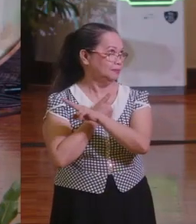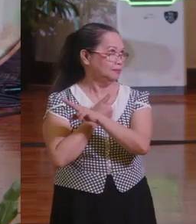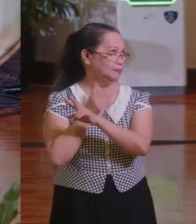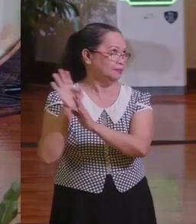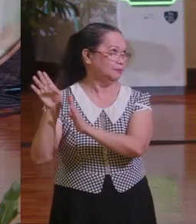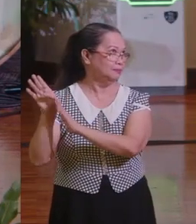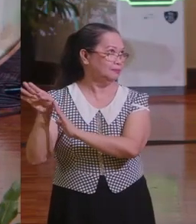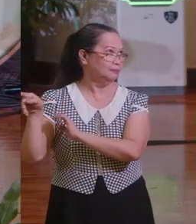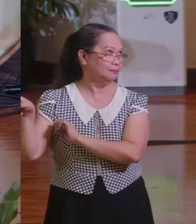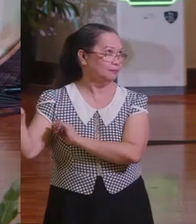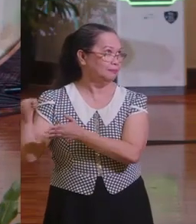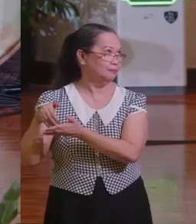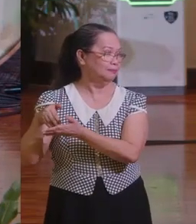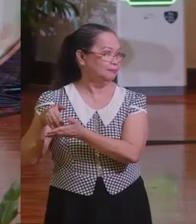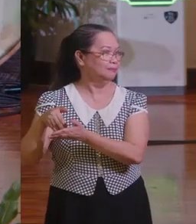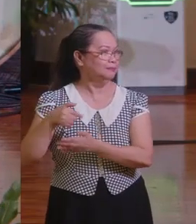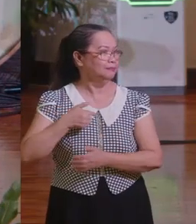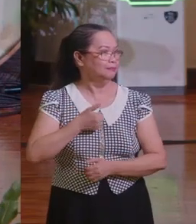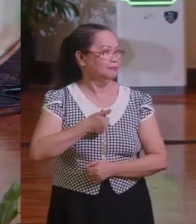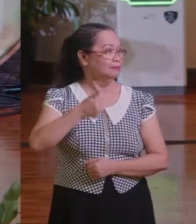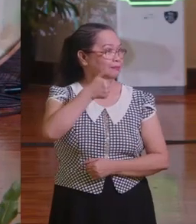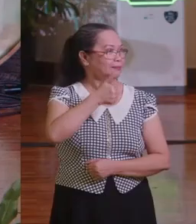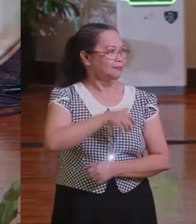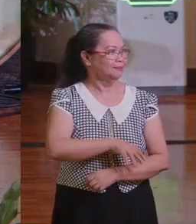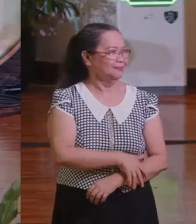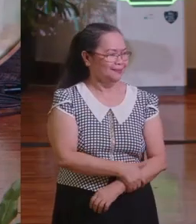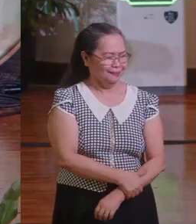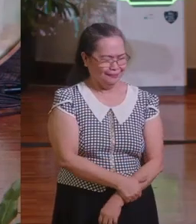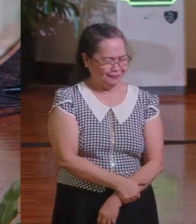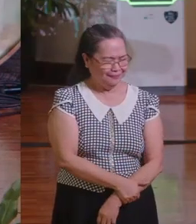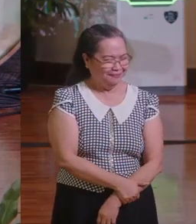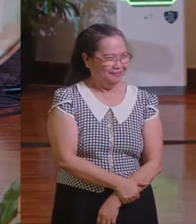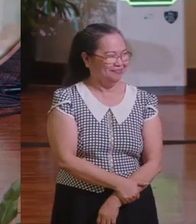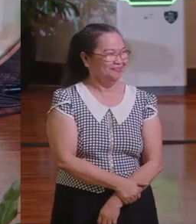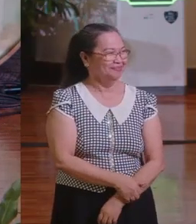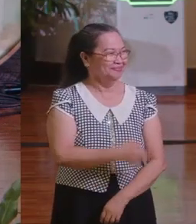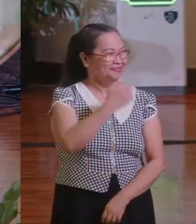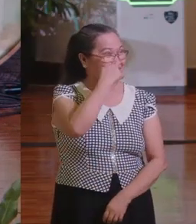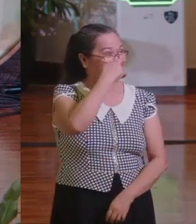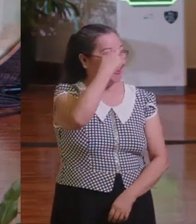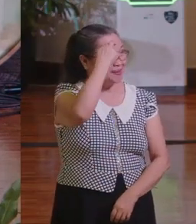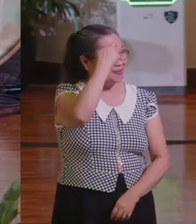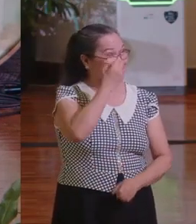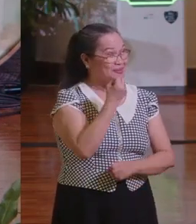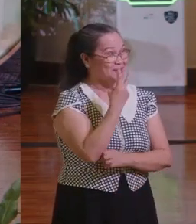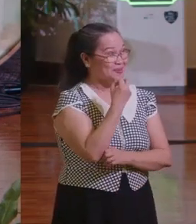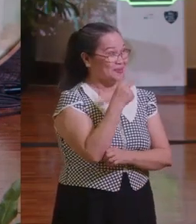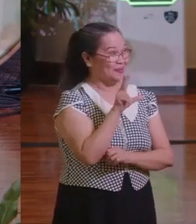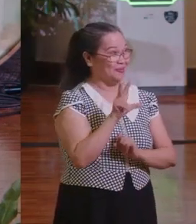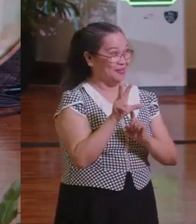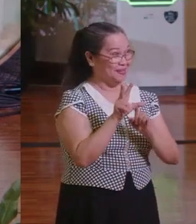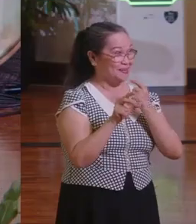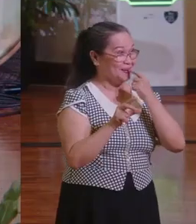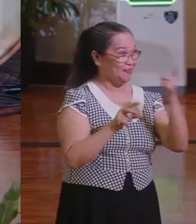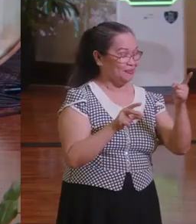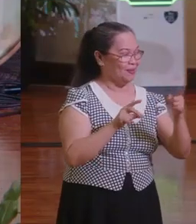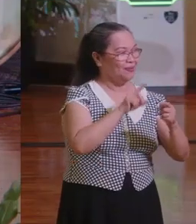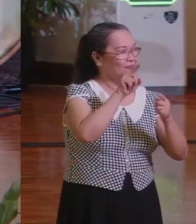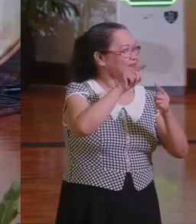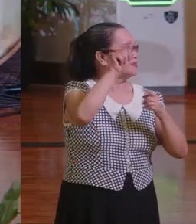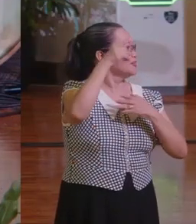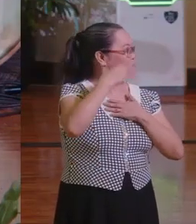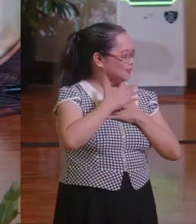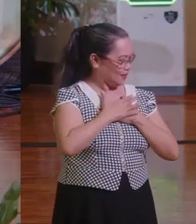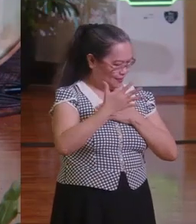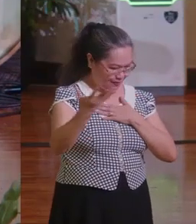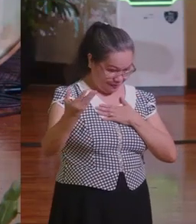at akala natin tayo ay superior. Sabi sa Romans 12:3 ay ganito, for by the grace given